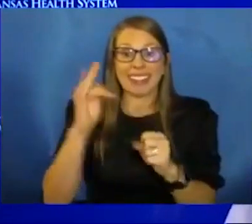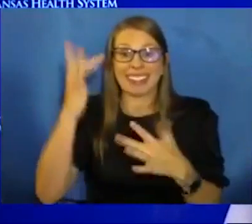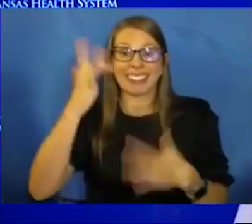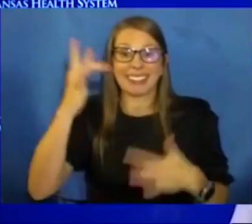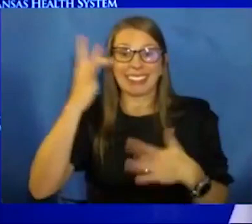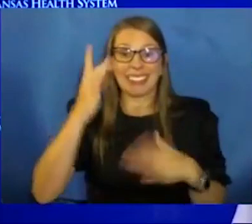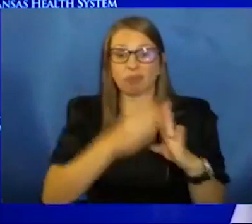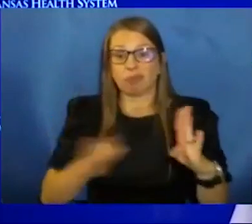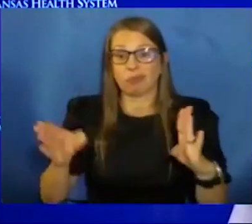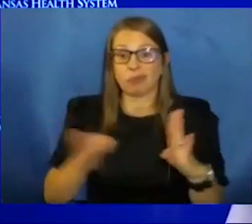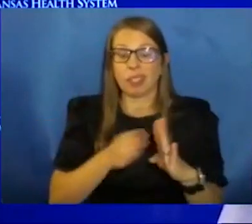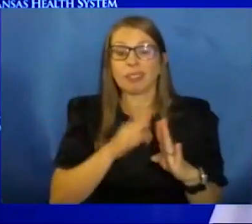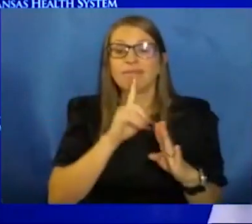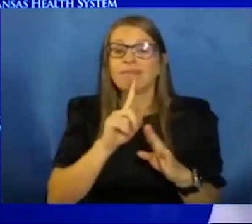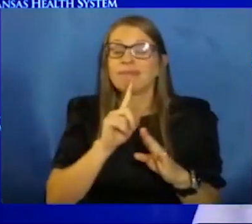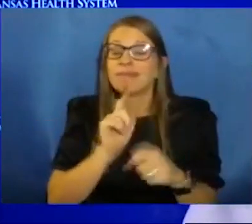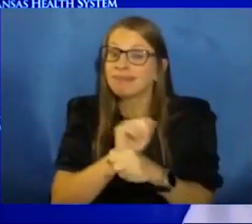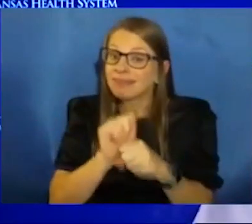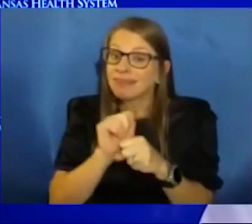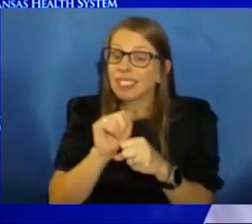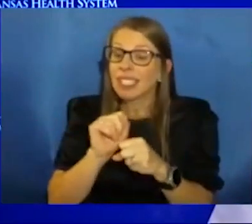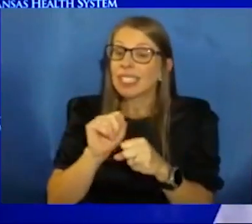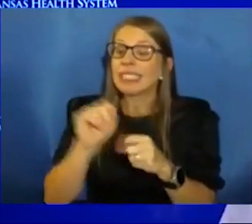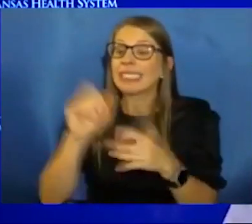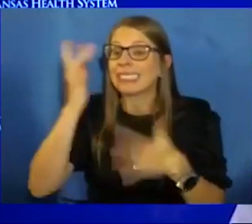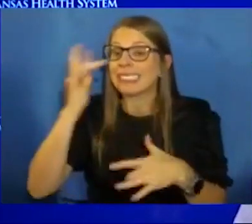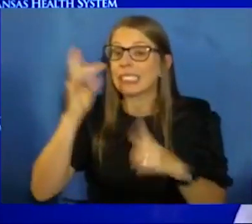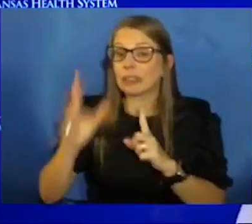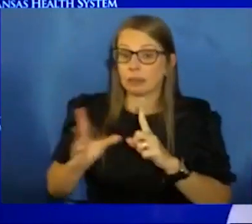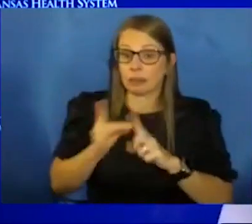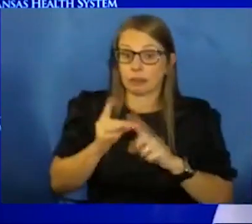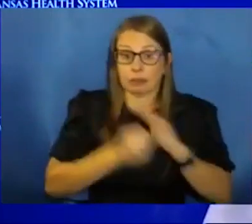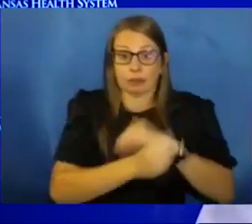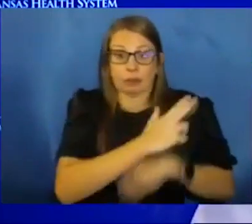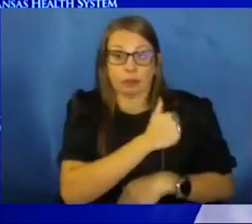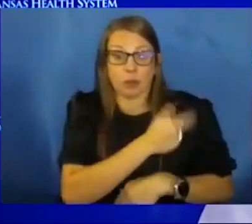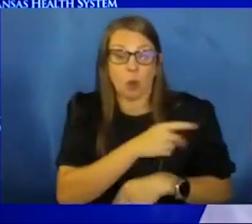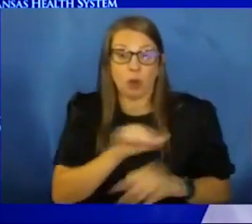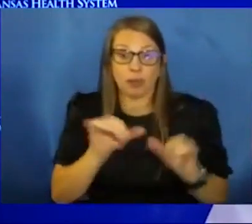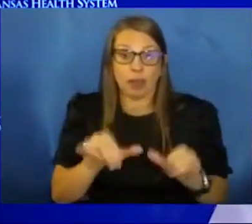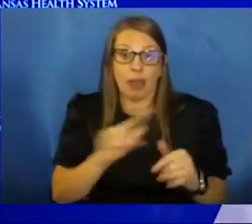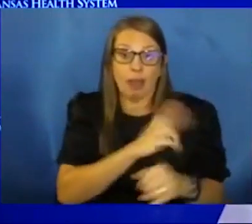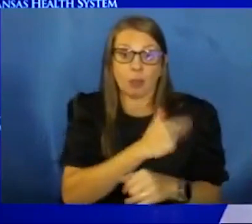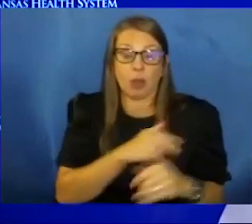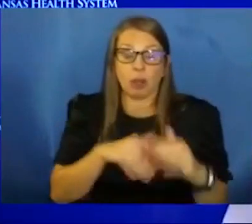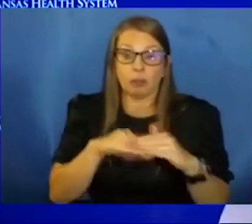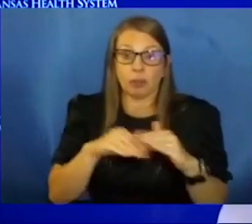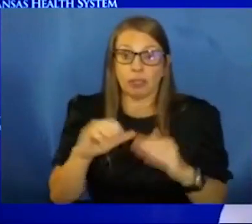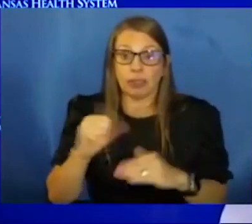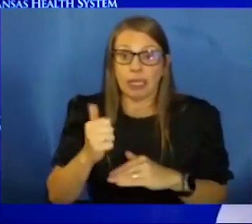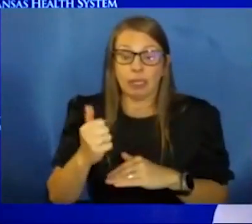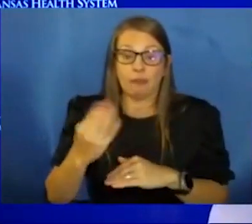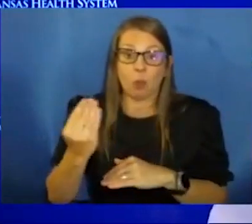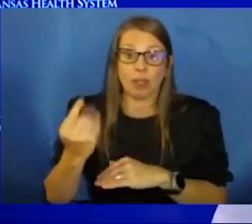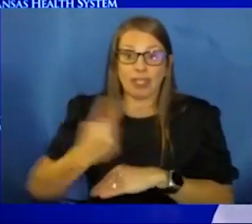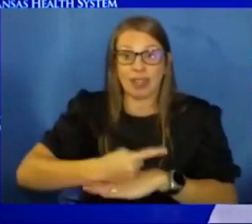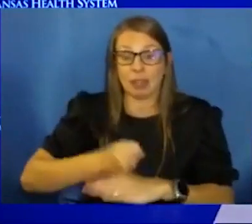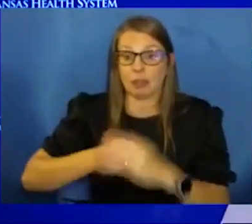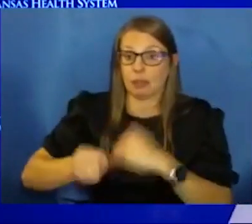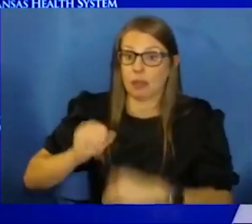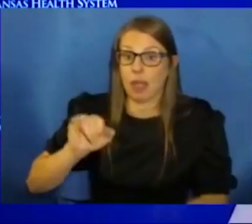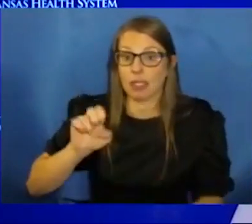I don't know that we'll ever get to the point where herd immunity eradicates COVID. We can get to the point, though, where we